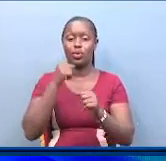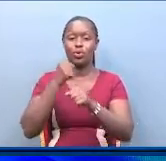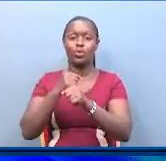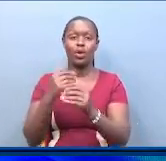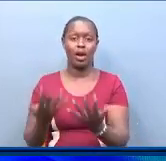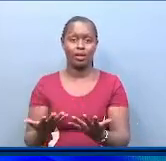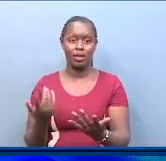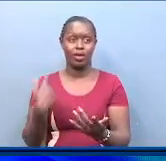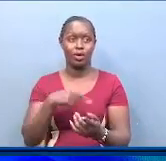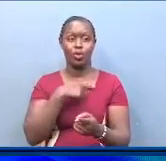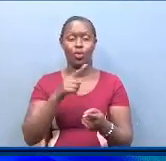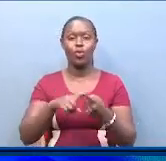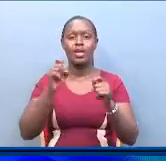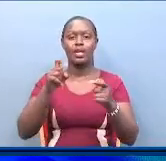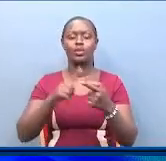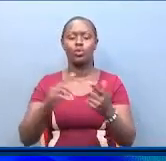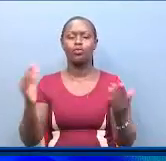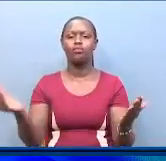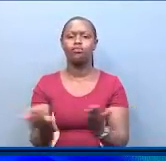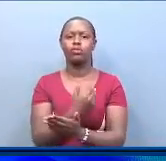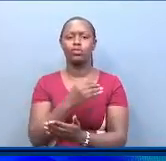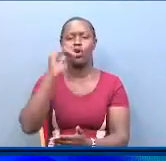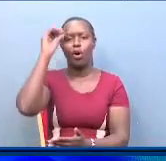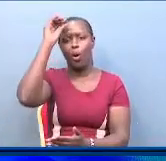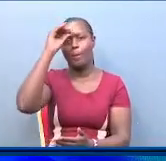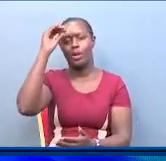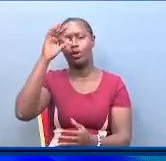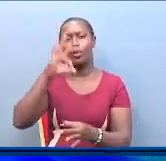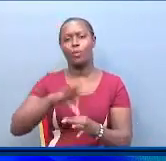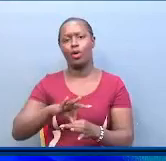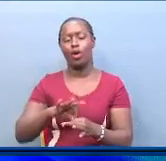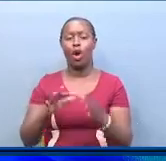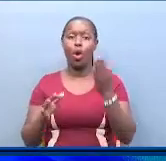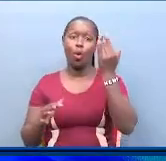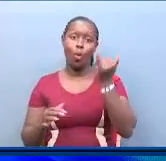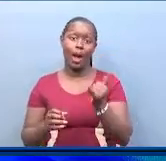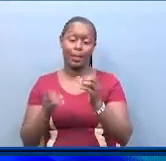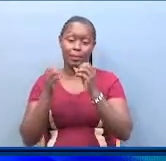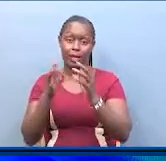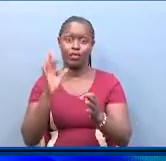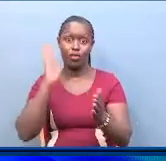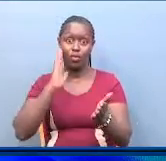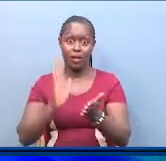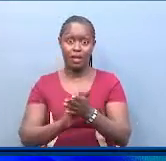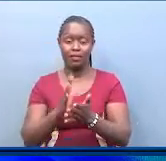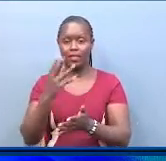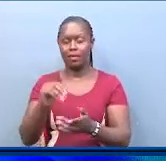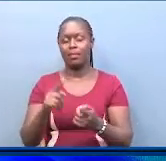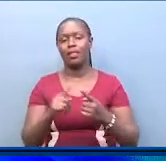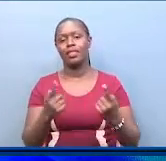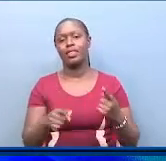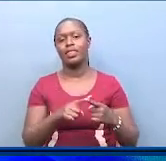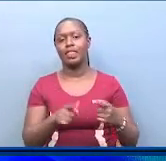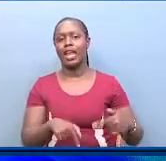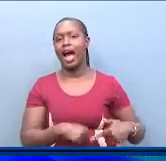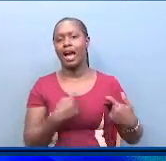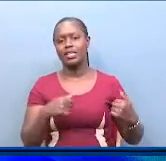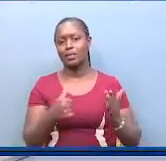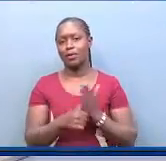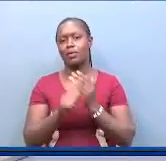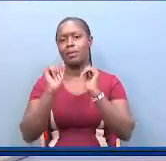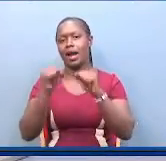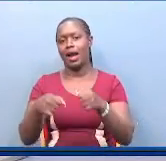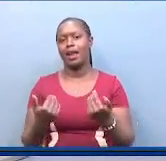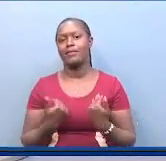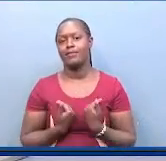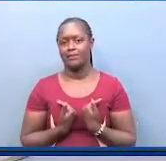to dismiss the opinion polls, to be on the safe side. Because if you believe in them, you'll have a heartbreak. Philip, dismiss the